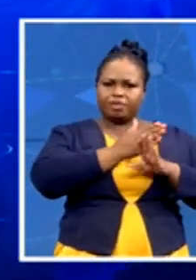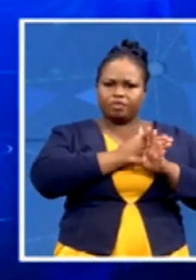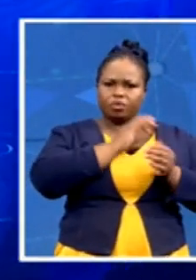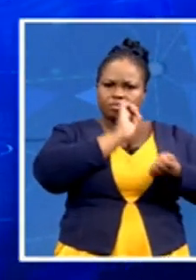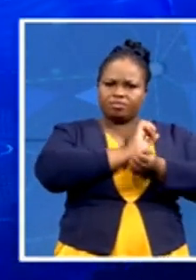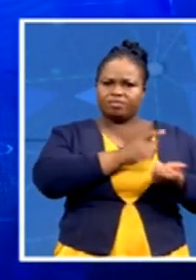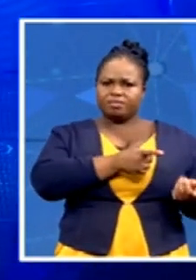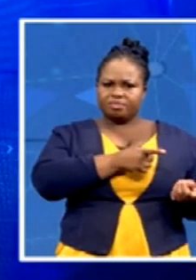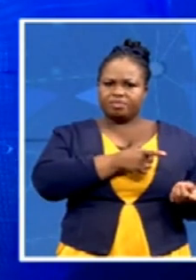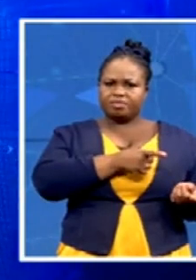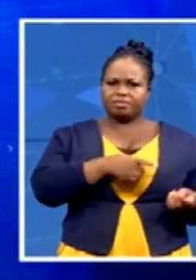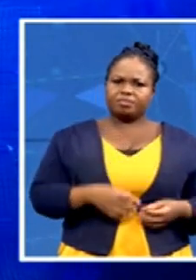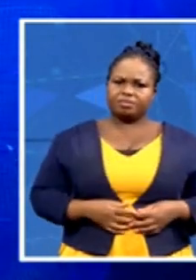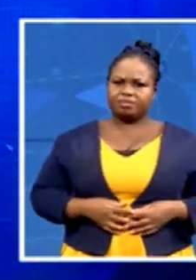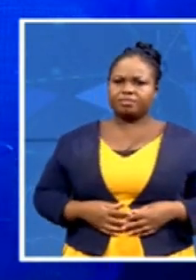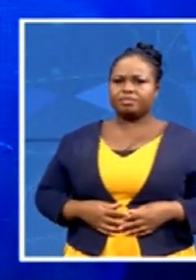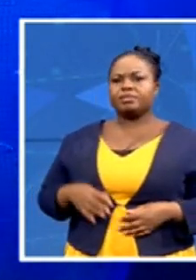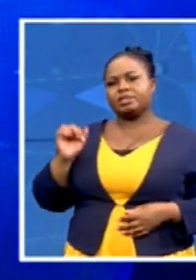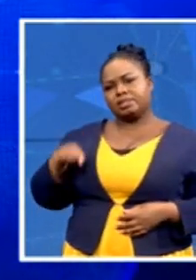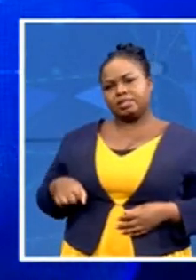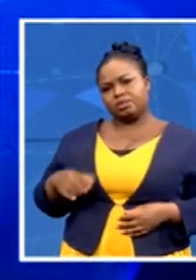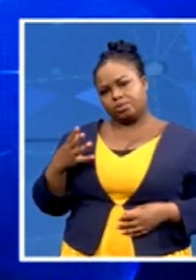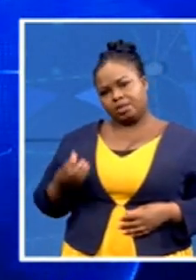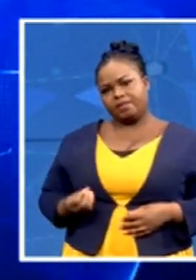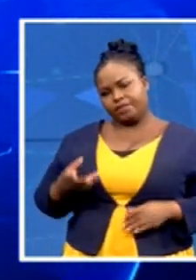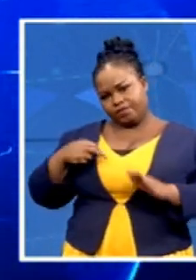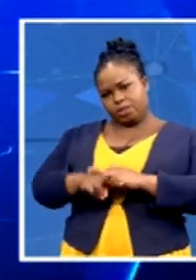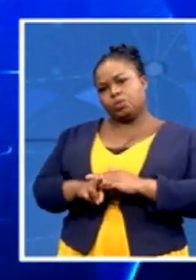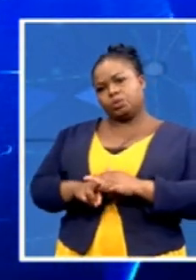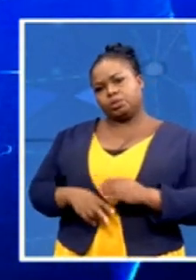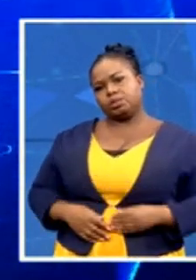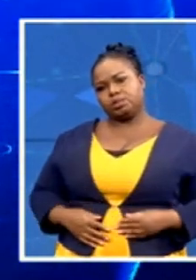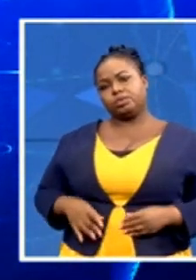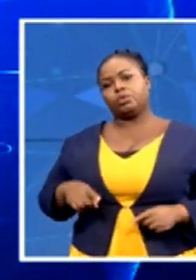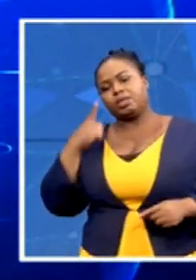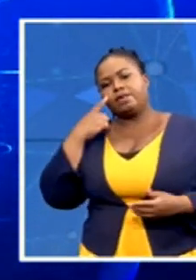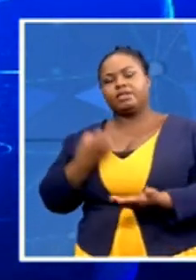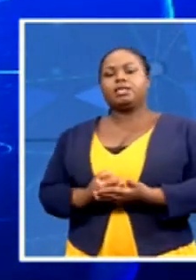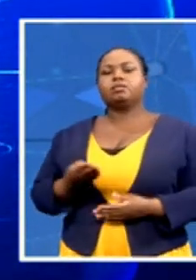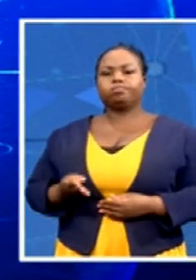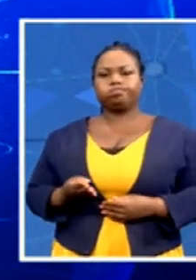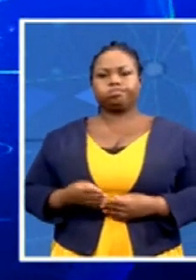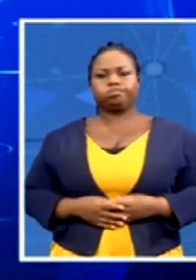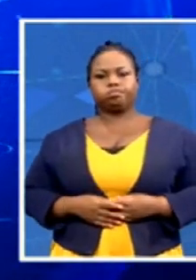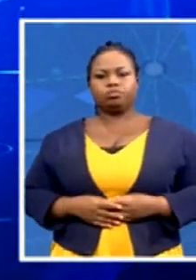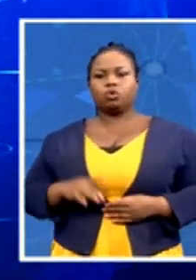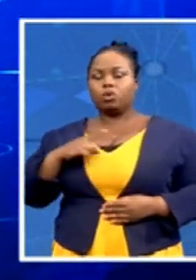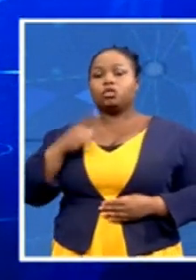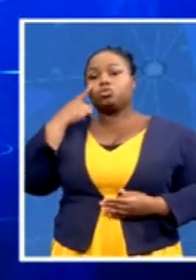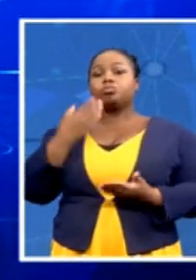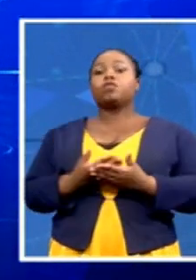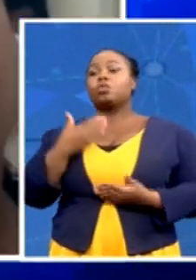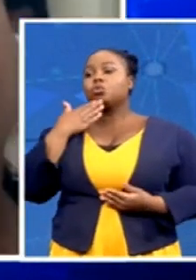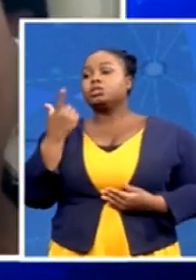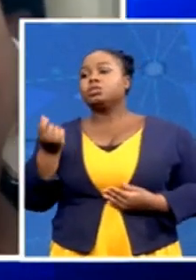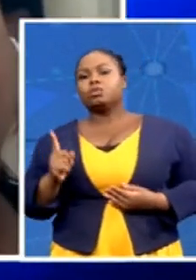We have video footage as part of evidence that proves who did what, and yeah.